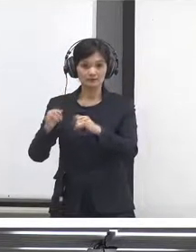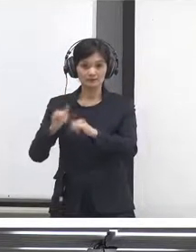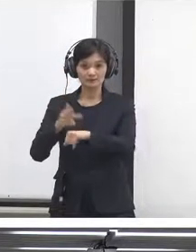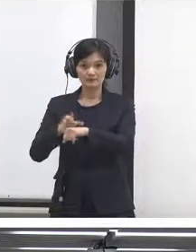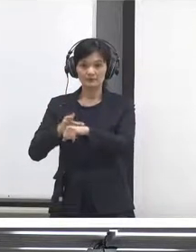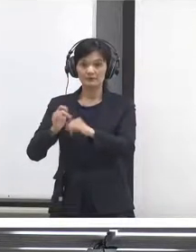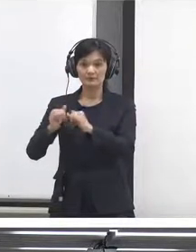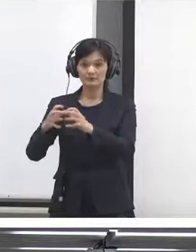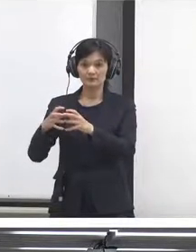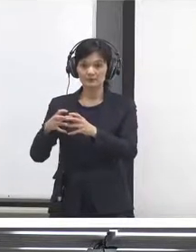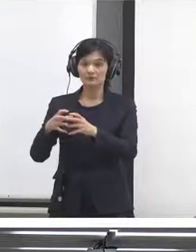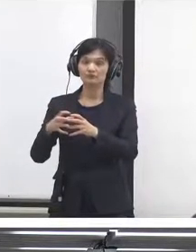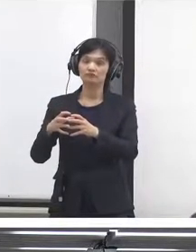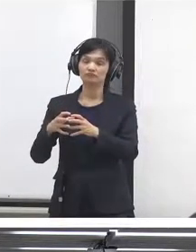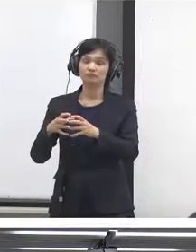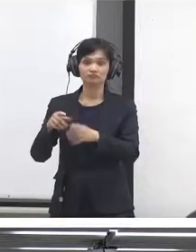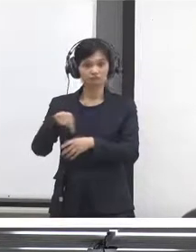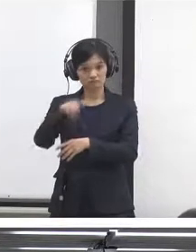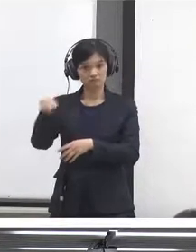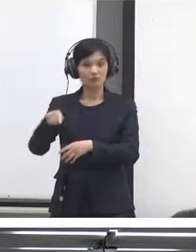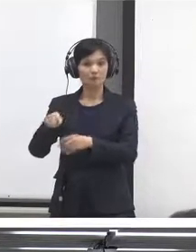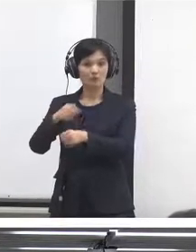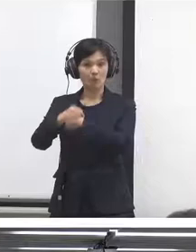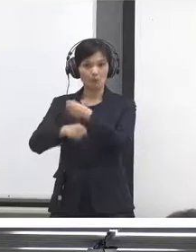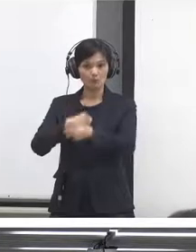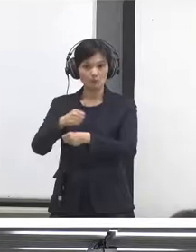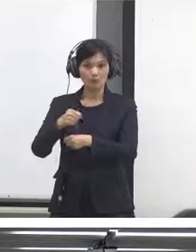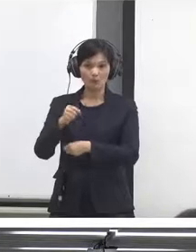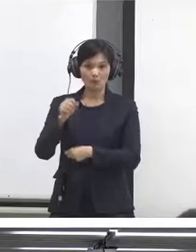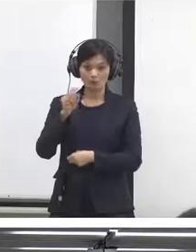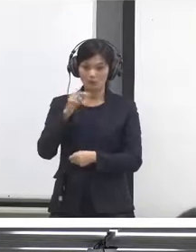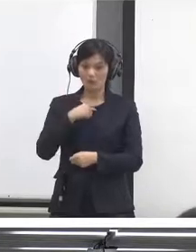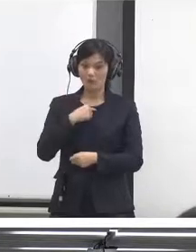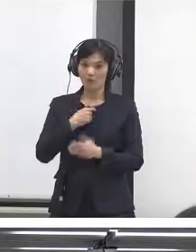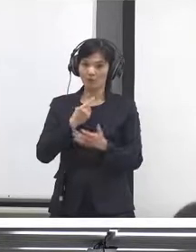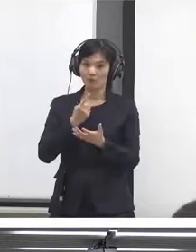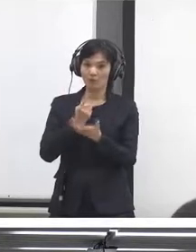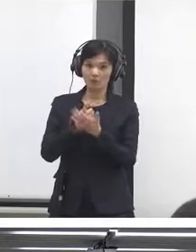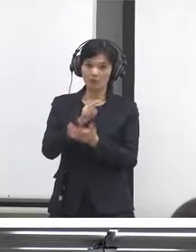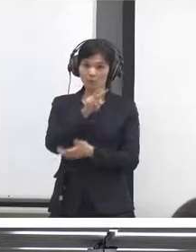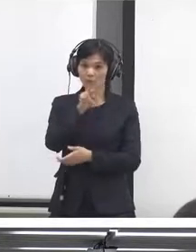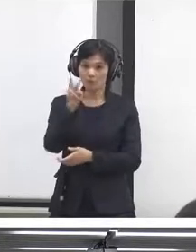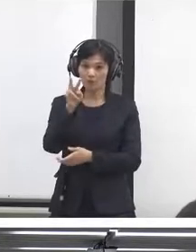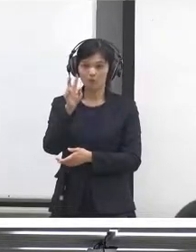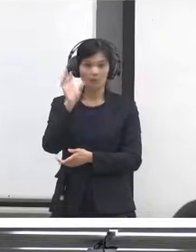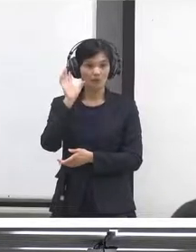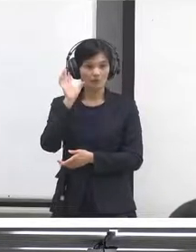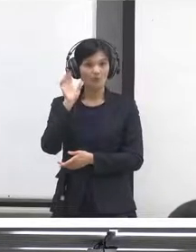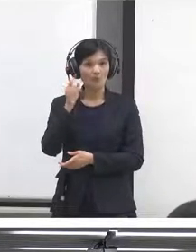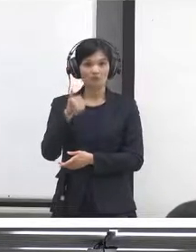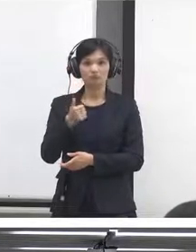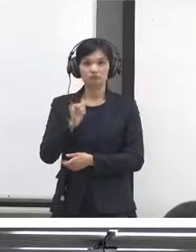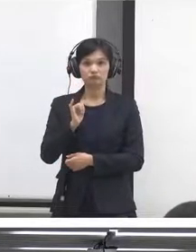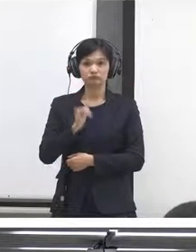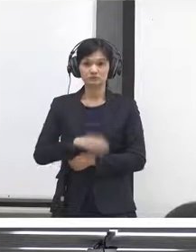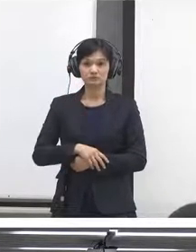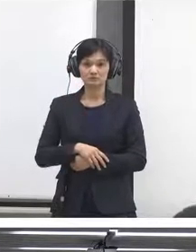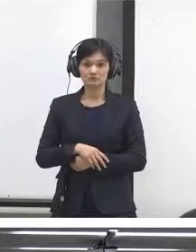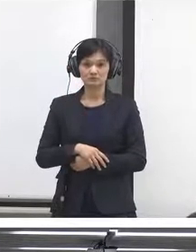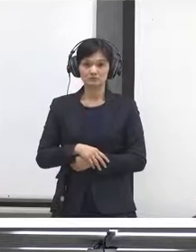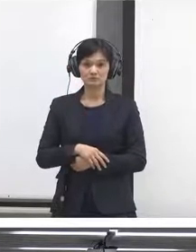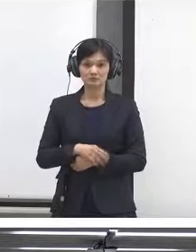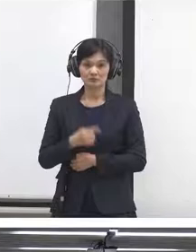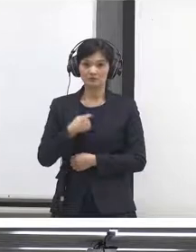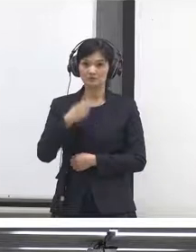to do the admin page for another project, such as Pansanim. Pansanim means